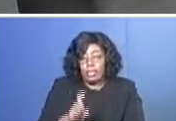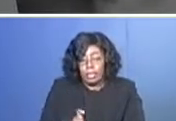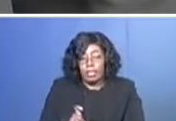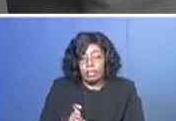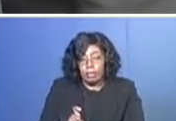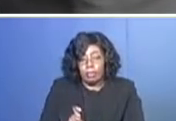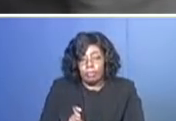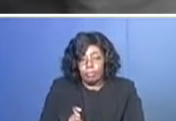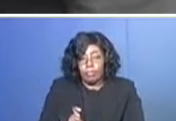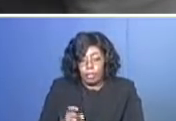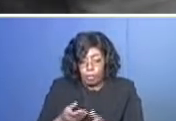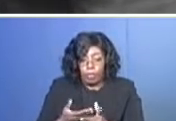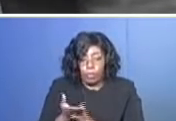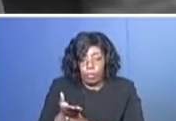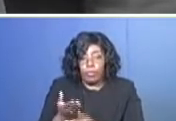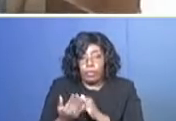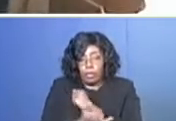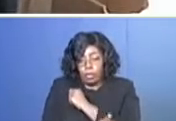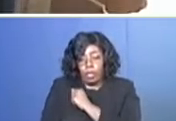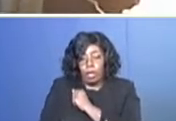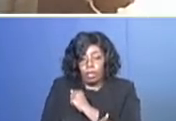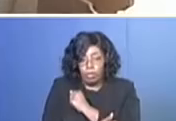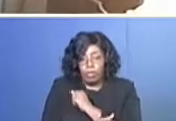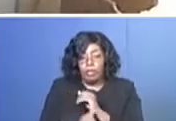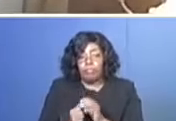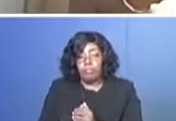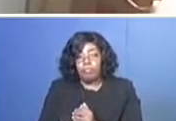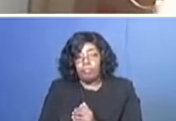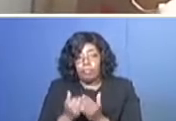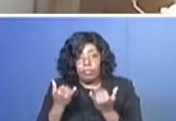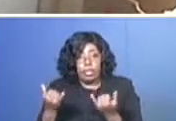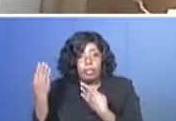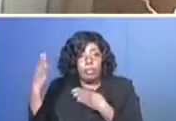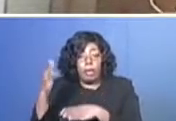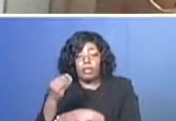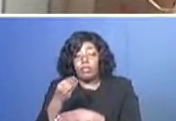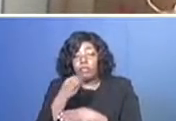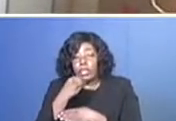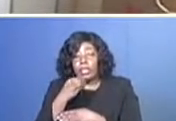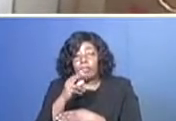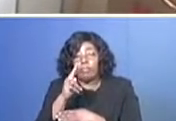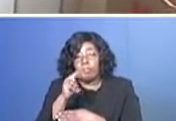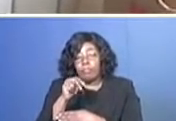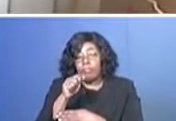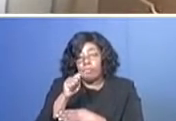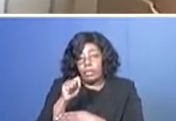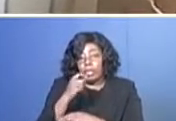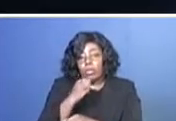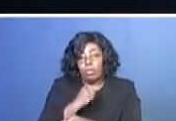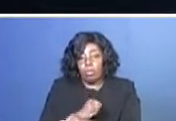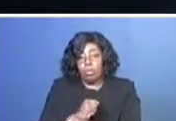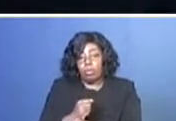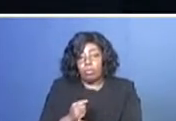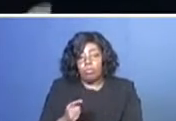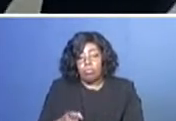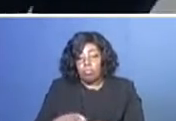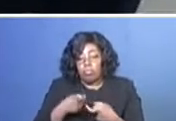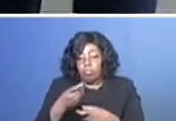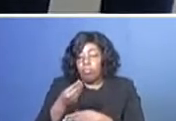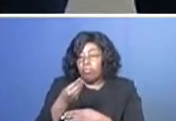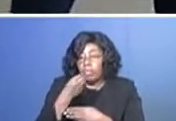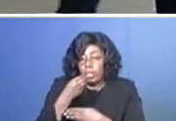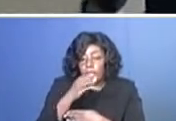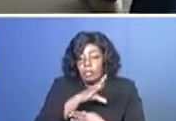exist all throughout our country. Currently, the Bahamas Feeding Network provides meals